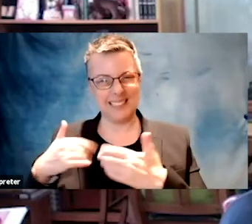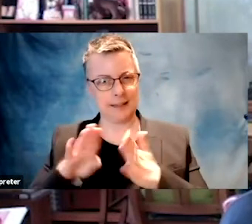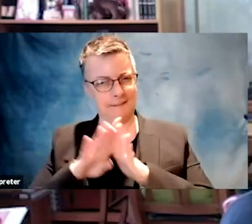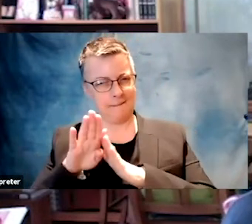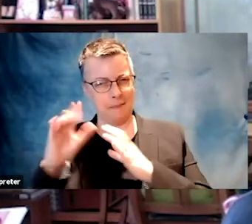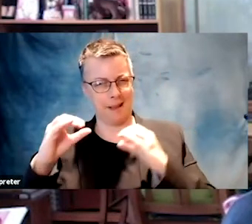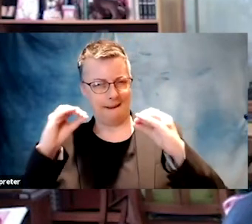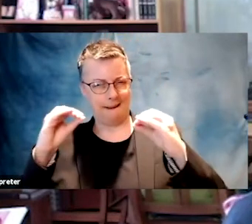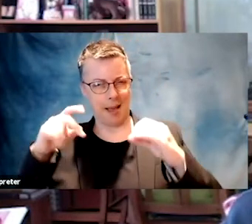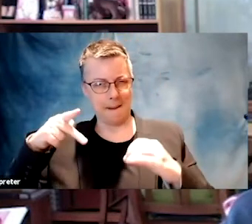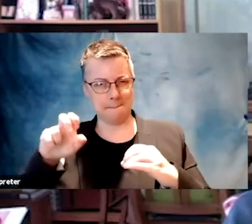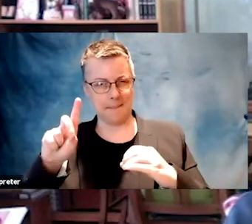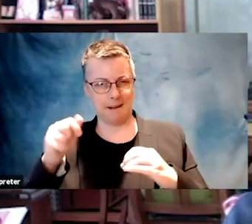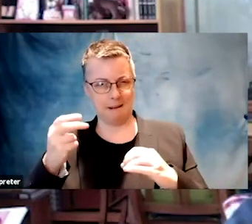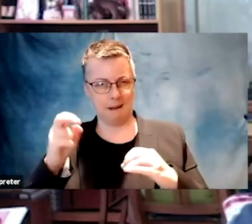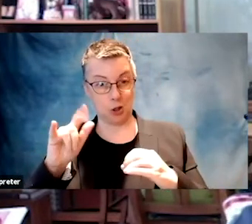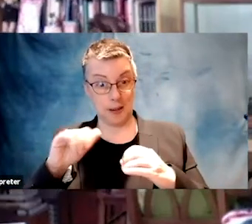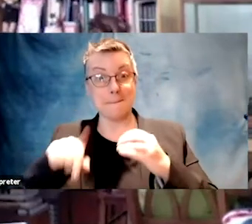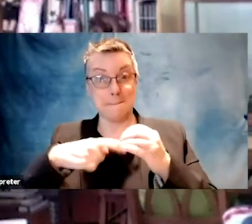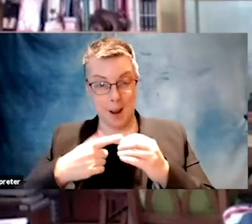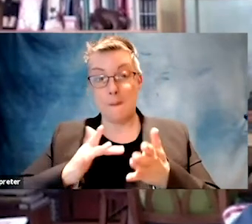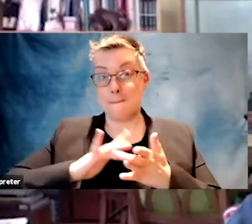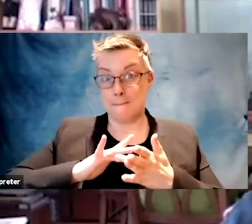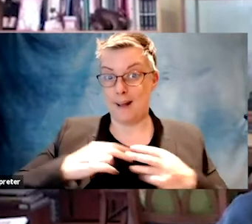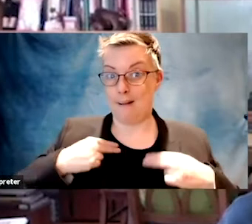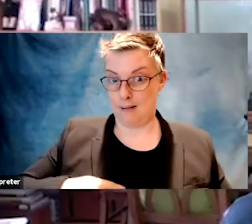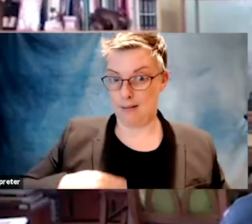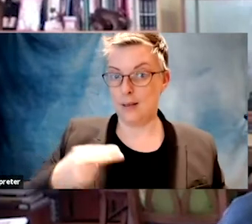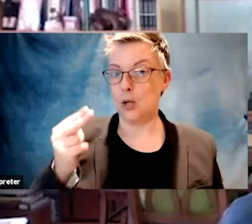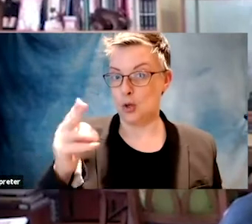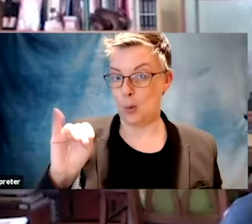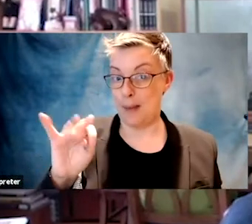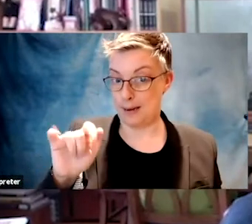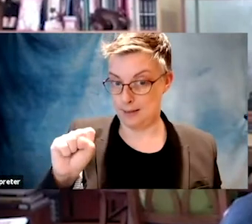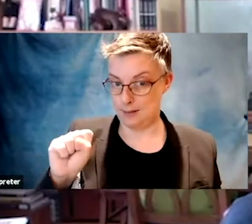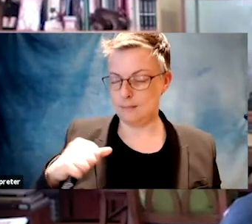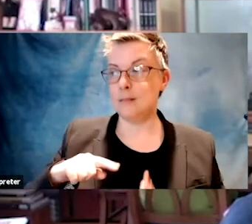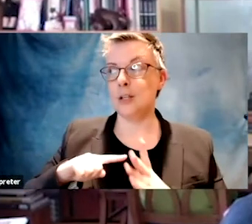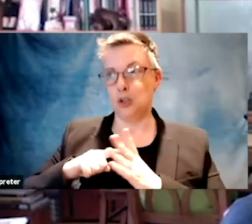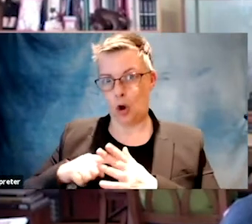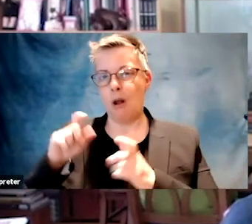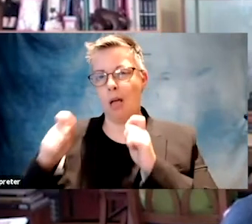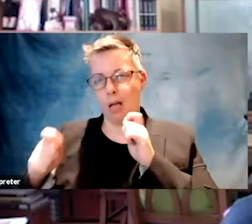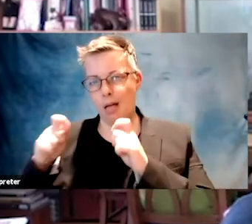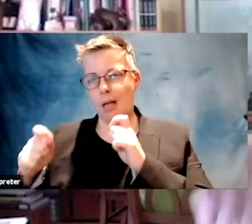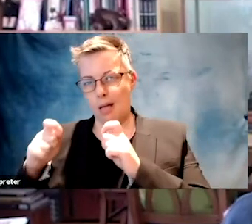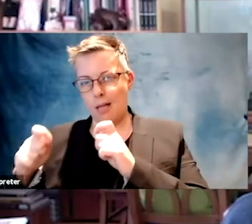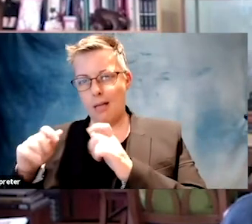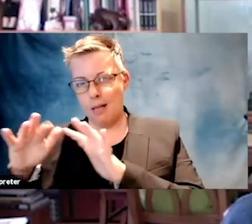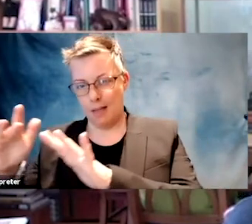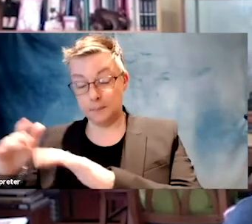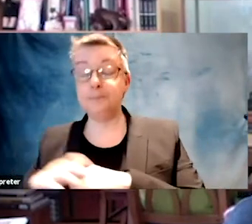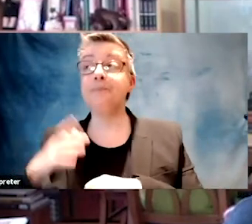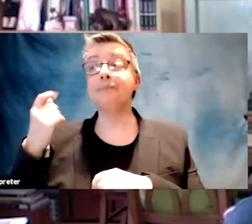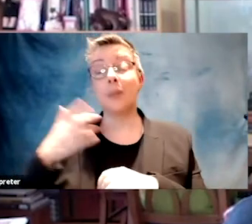around medical humanities, which has changed over the years. Um, and for, uh, my